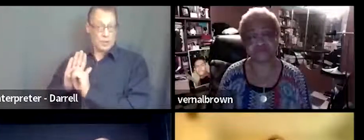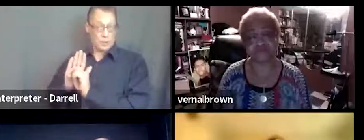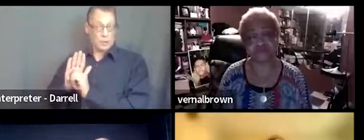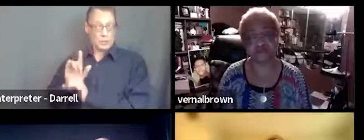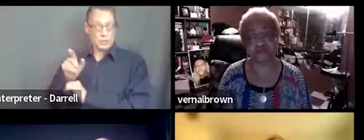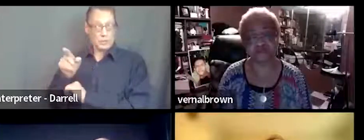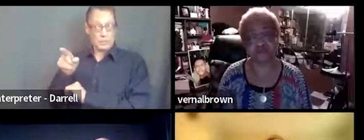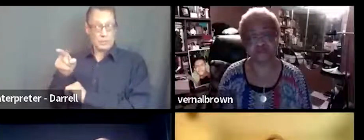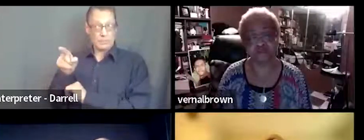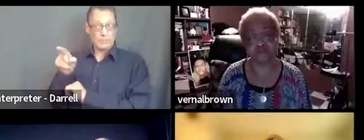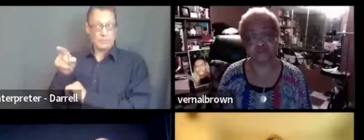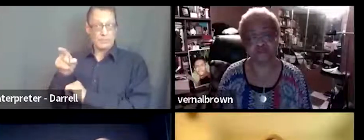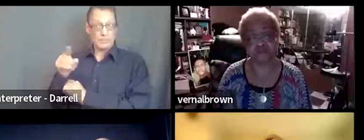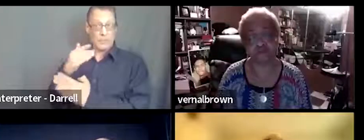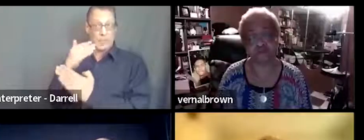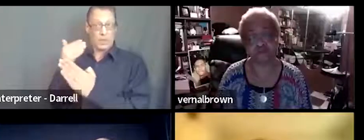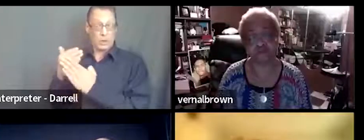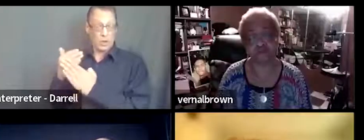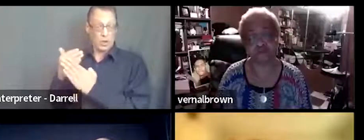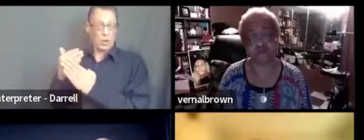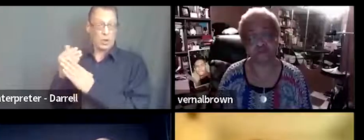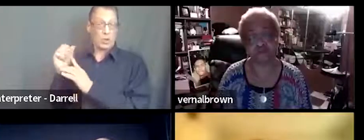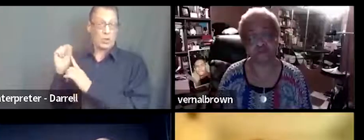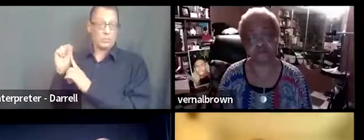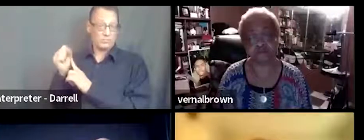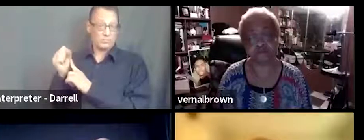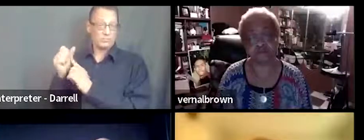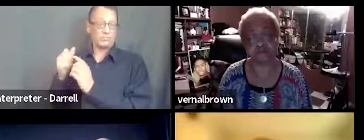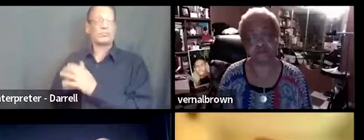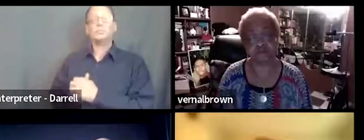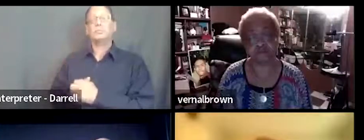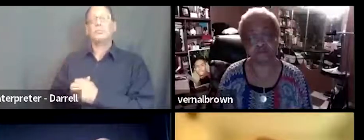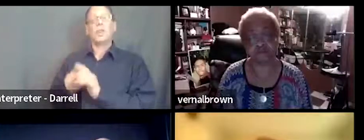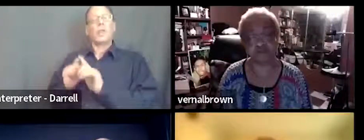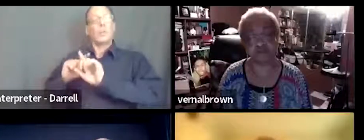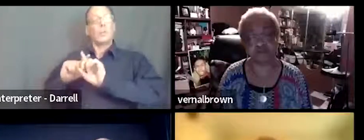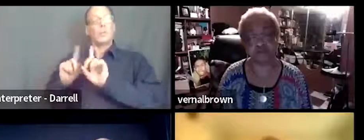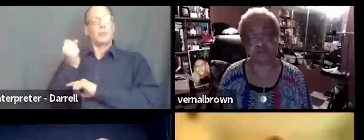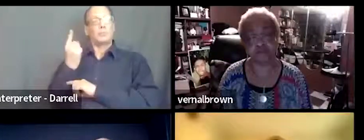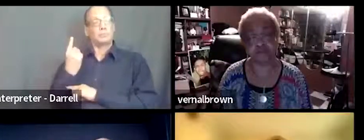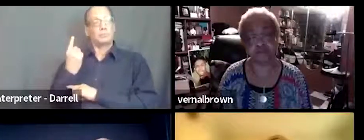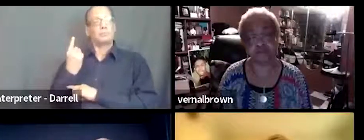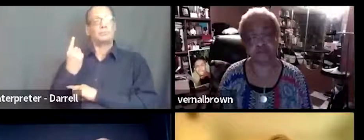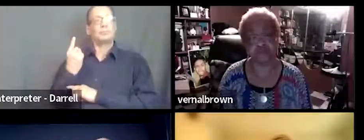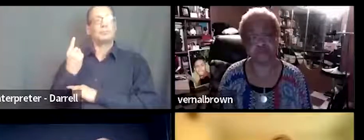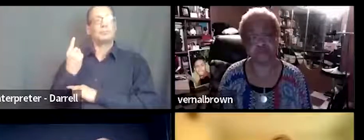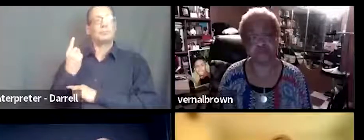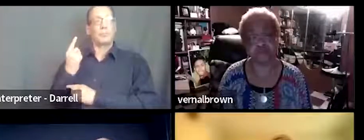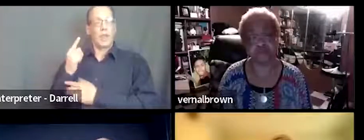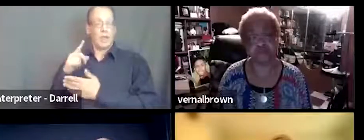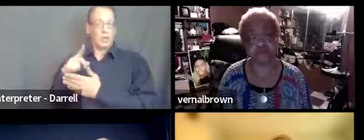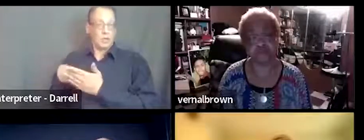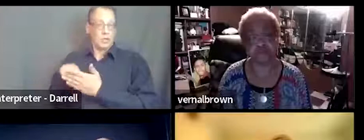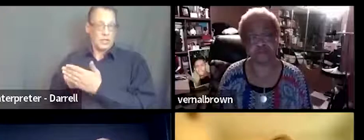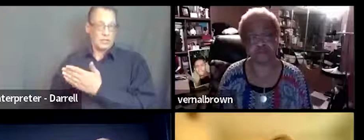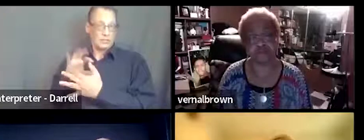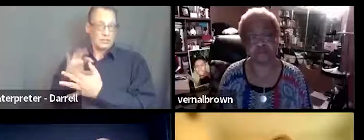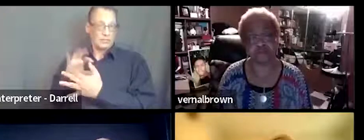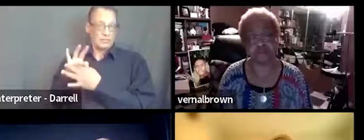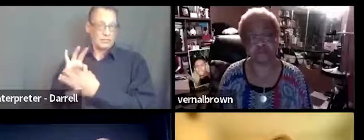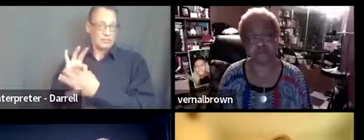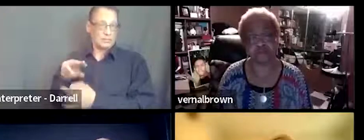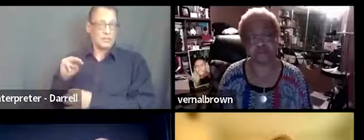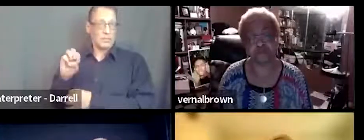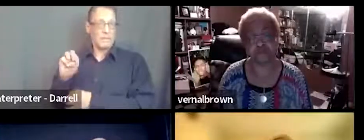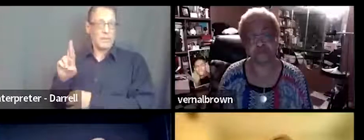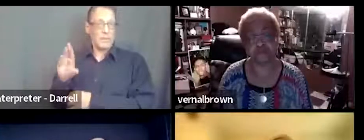fact in good condition. However, there is critique having to do with Metro